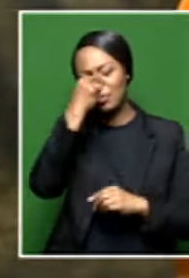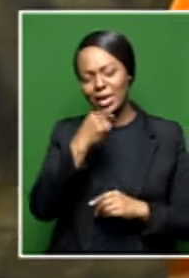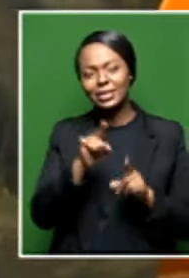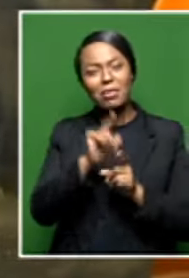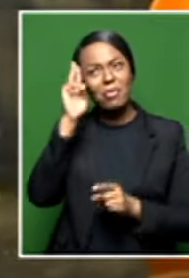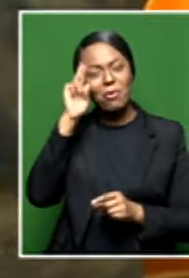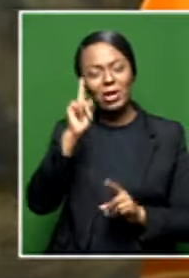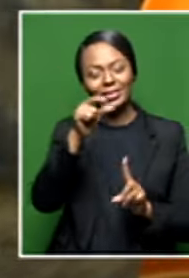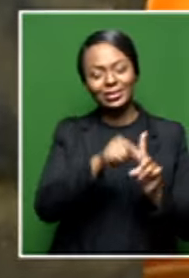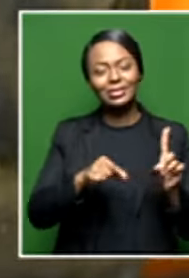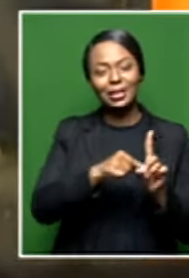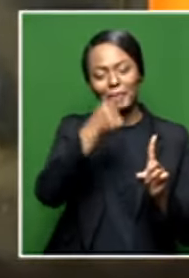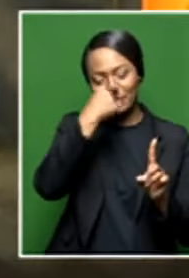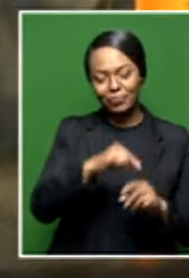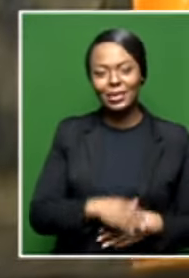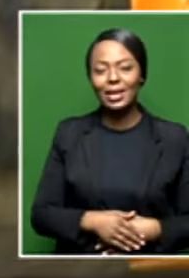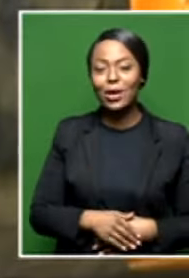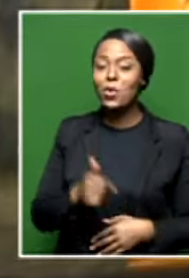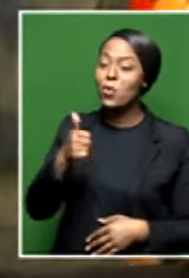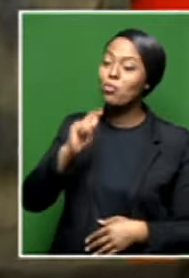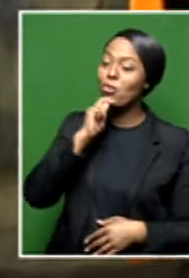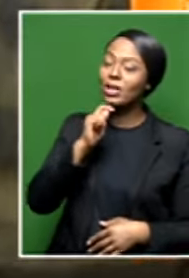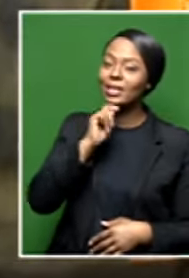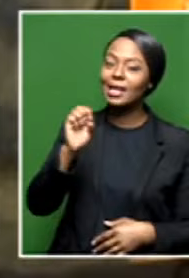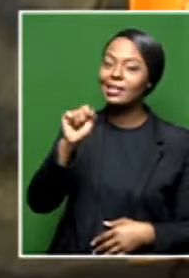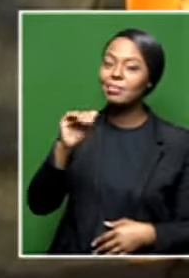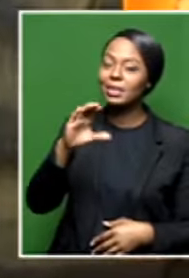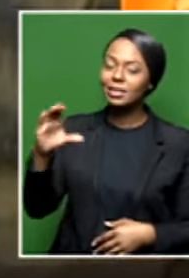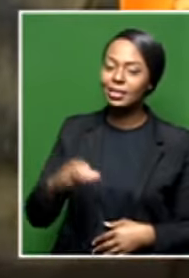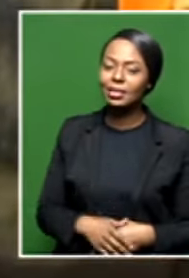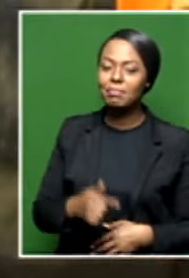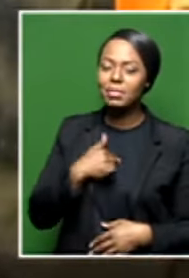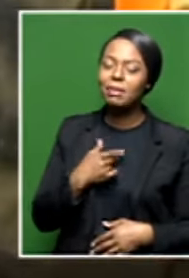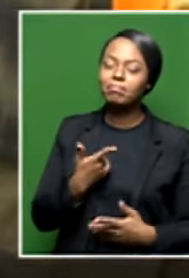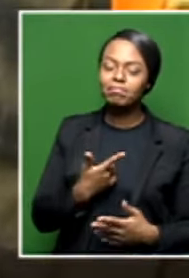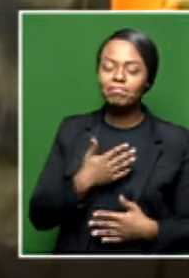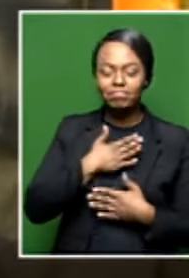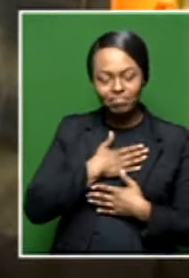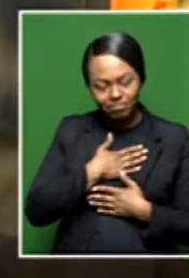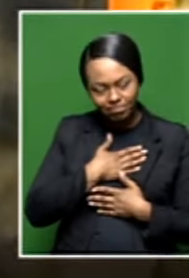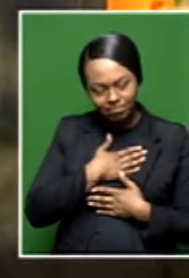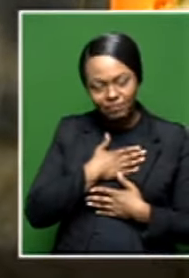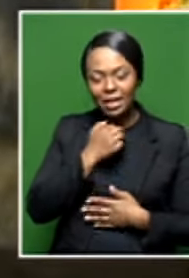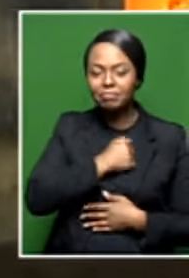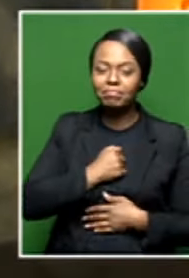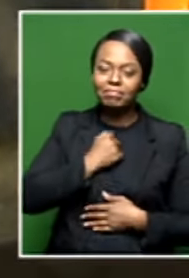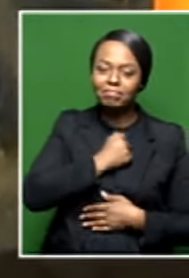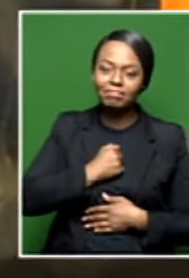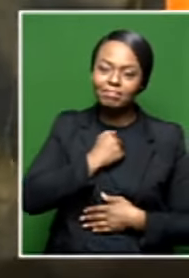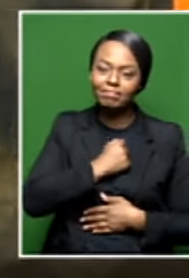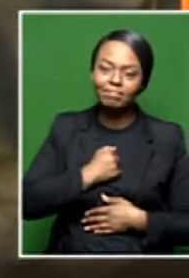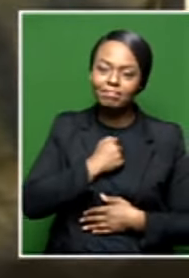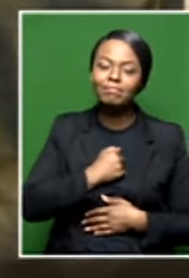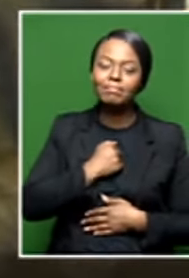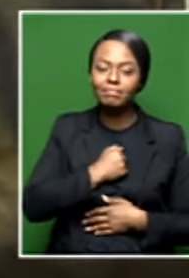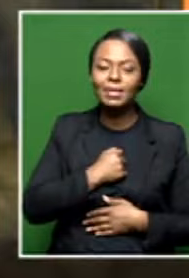Tutu. Good morning, SABC, the nation. I would like to express condolences to Desmond and